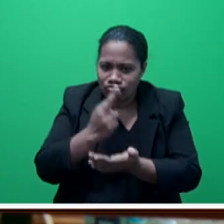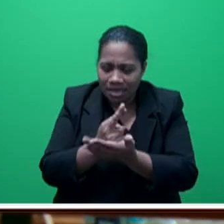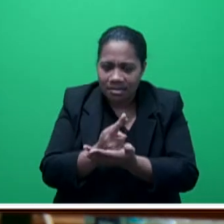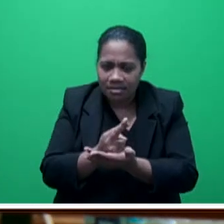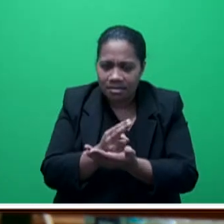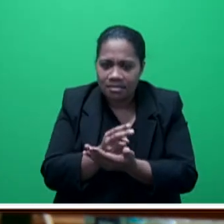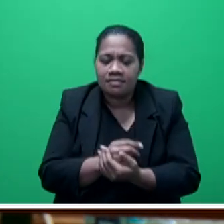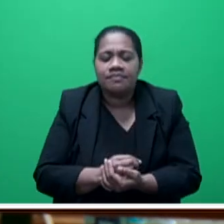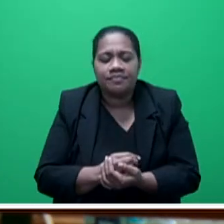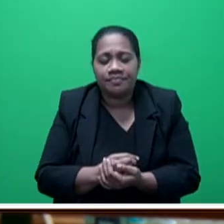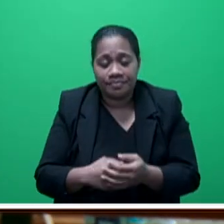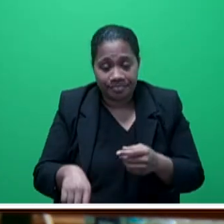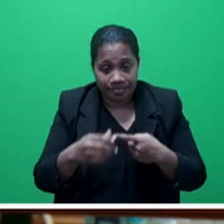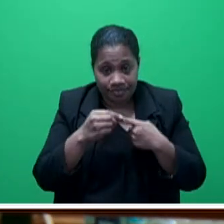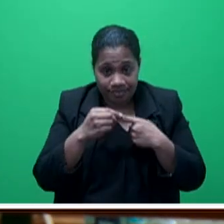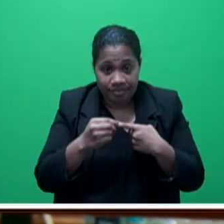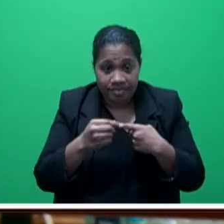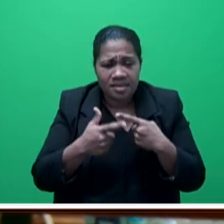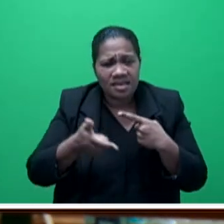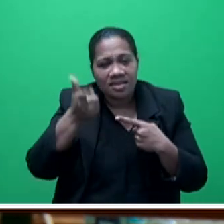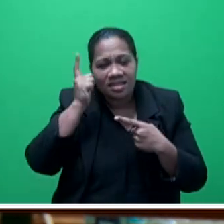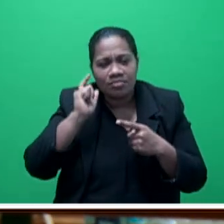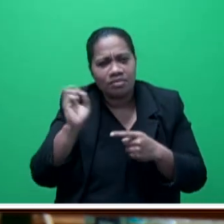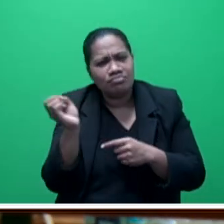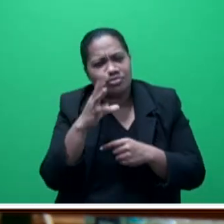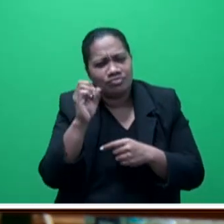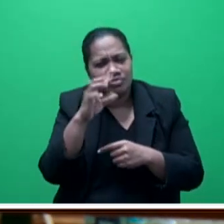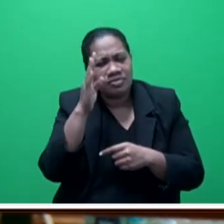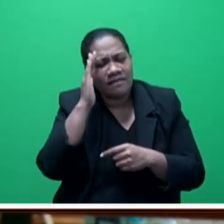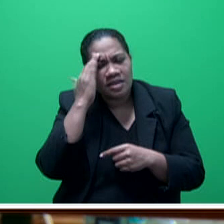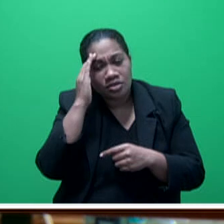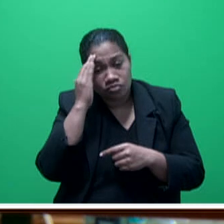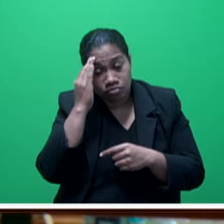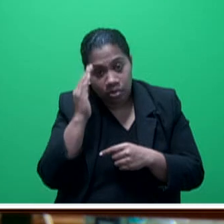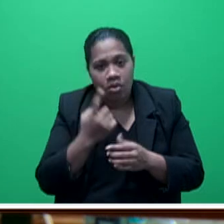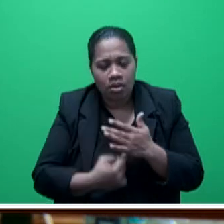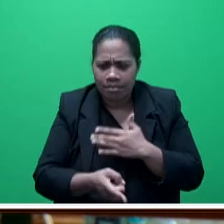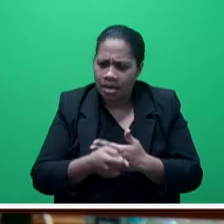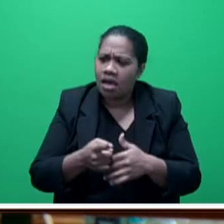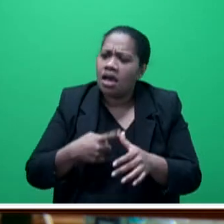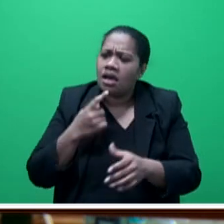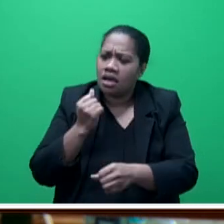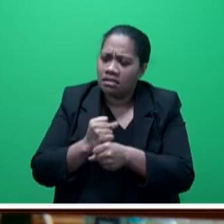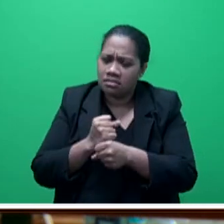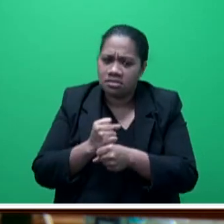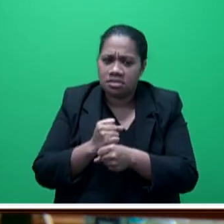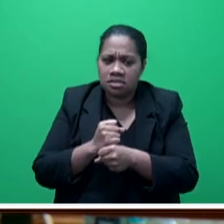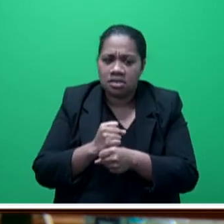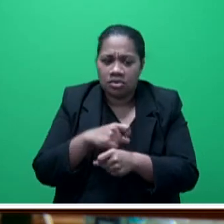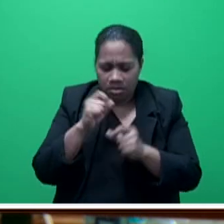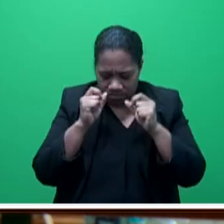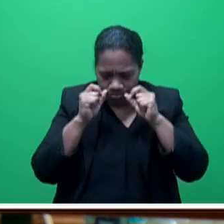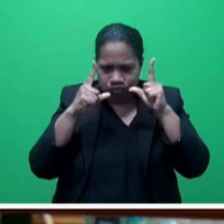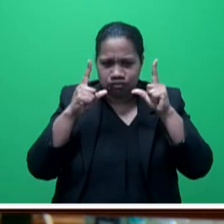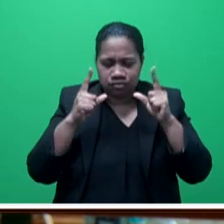while Honourable Keringere Tambua was posting pictures on her Facebook page, Honourable Attorney General was up until the early hours of the morning with